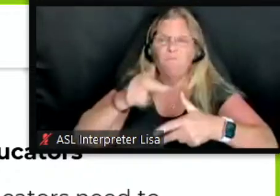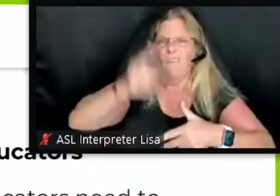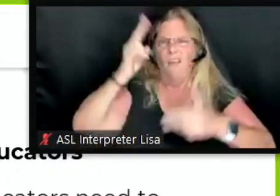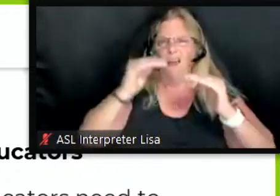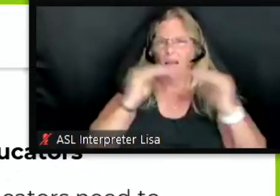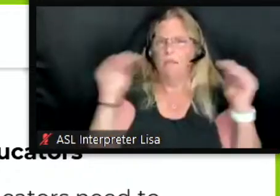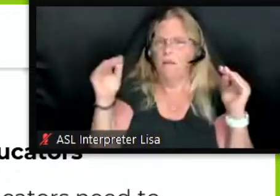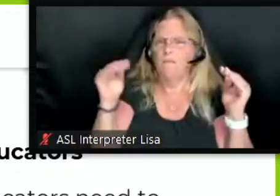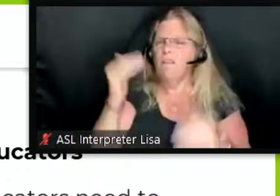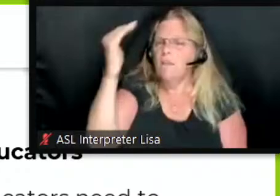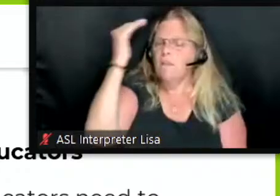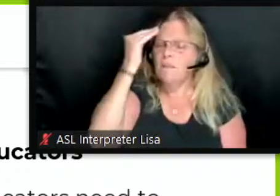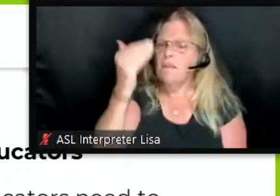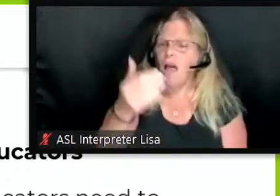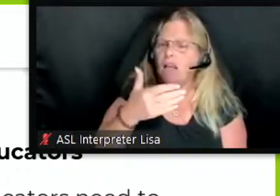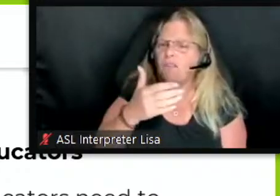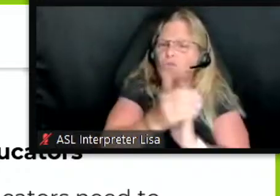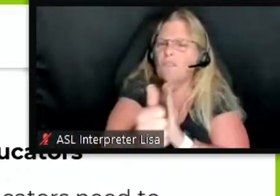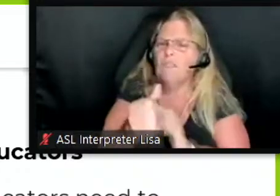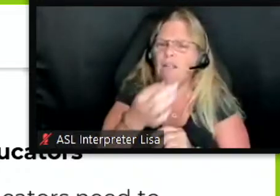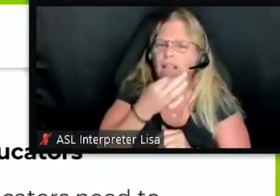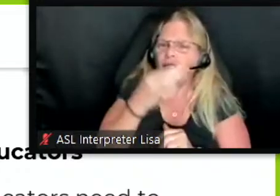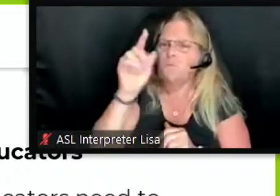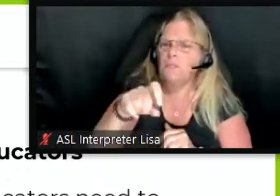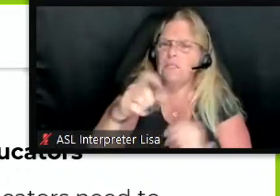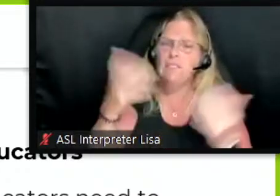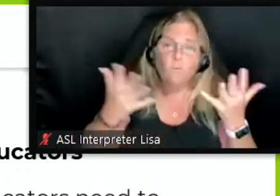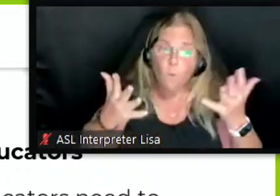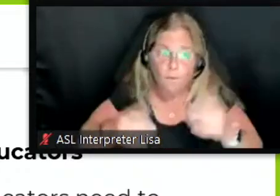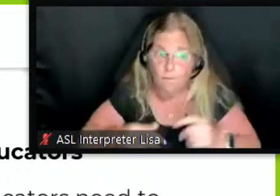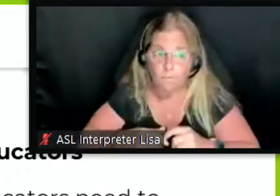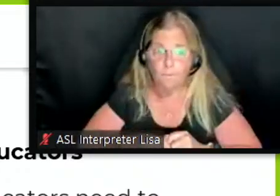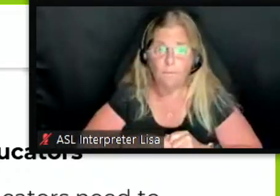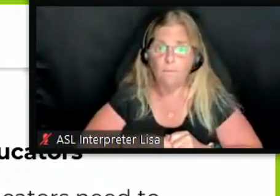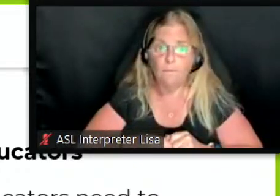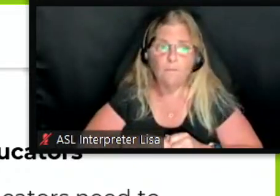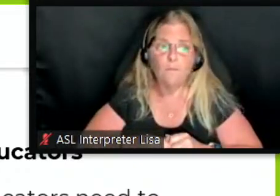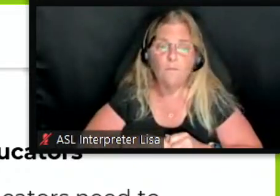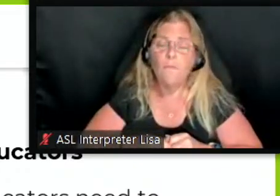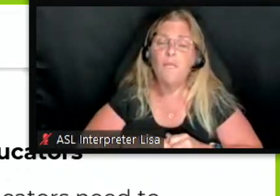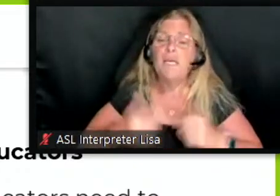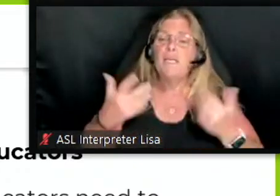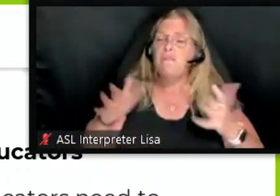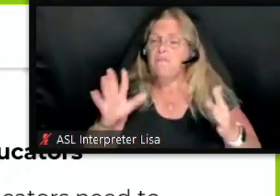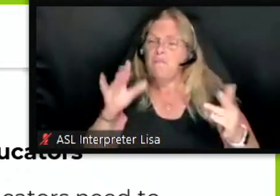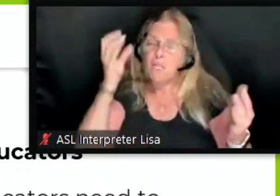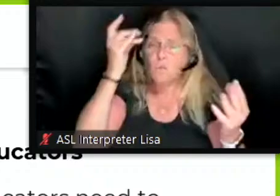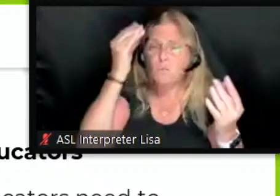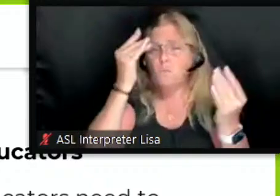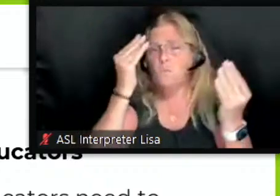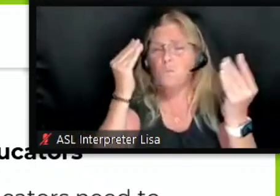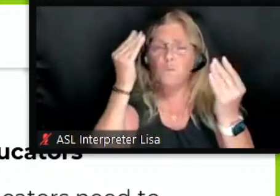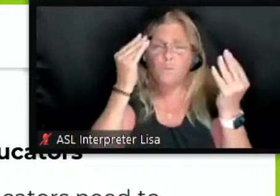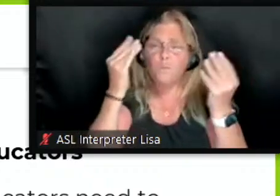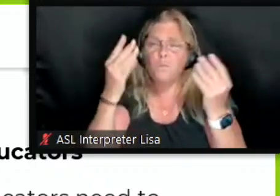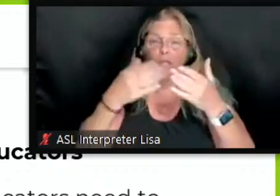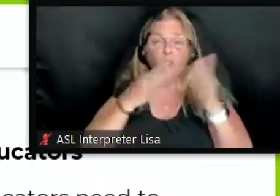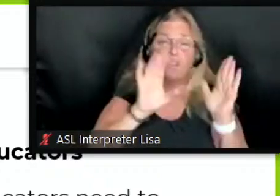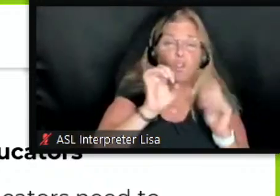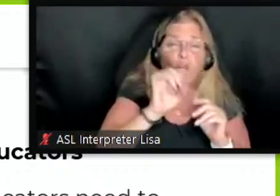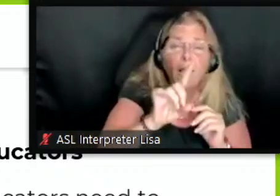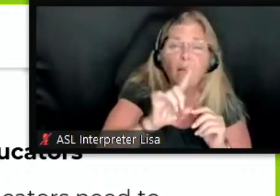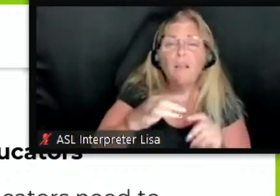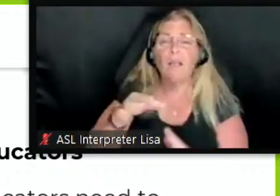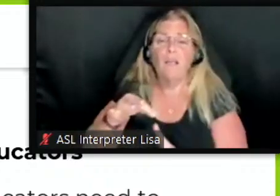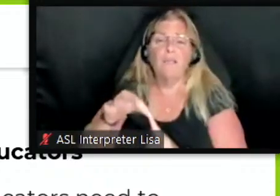knowledge, skills, and expertise that's needed. But then once we've kind of thought about, hey, gen ed and special ed teachers should